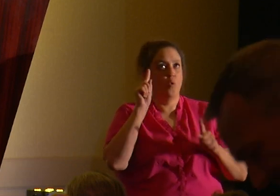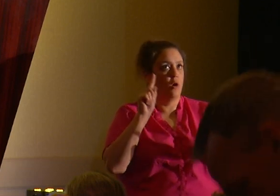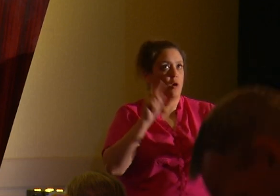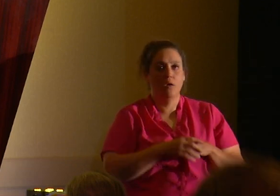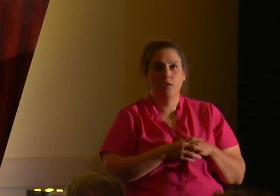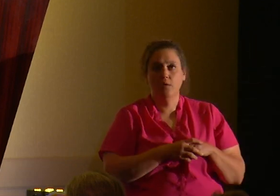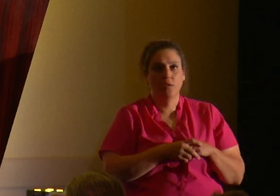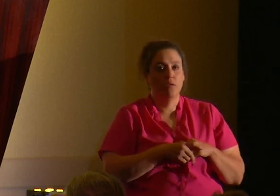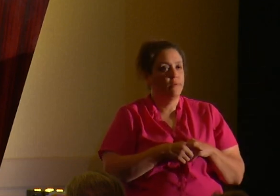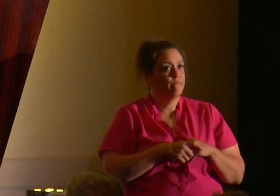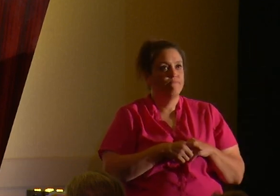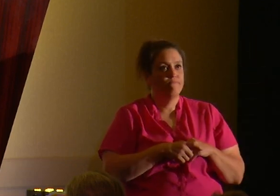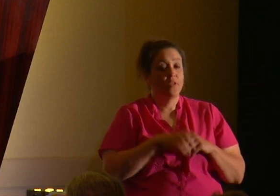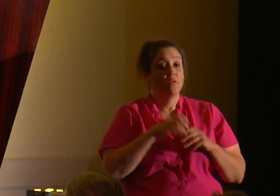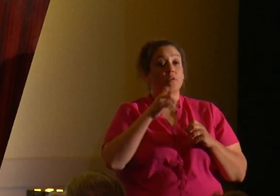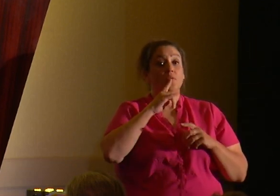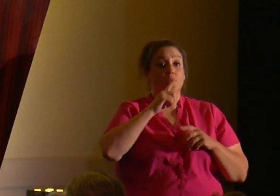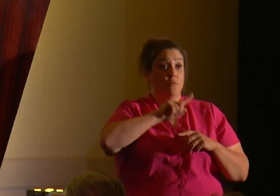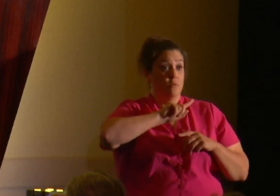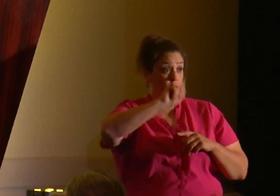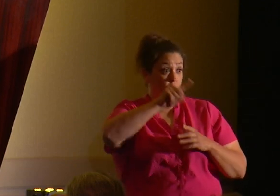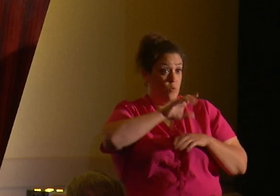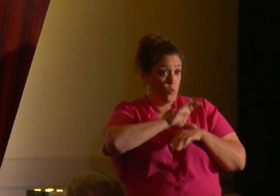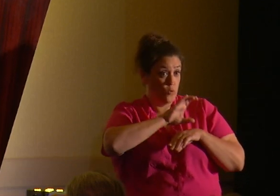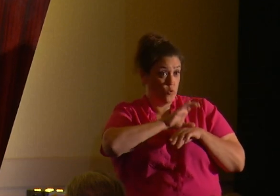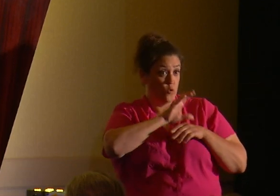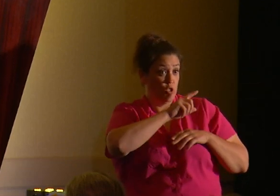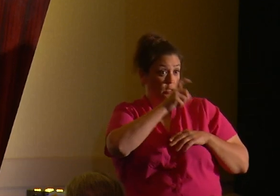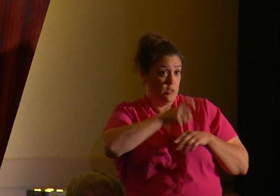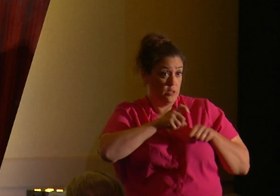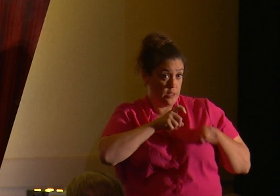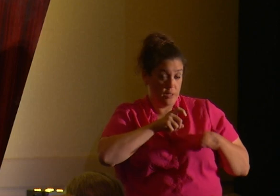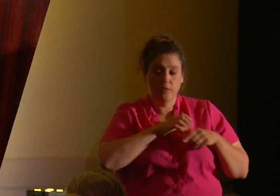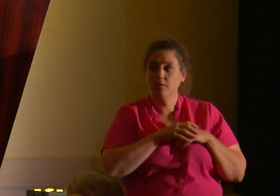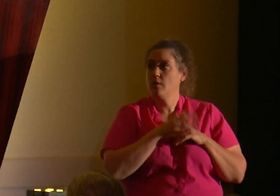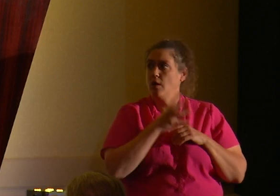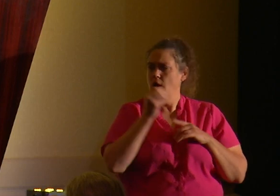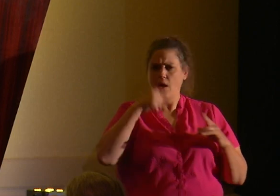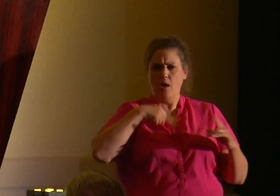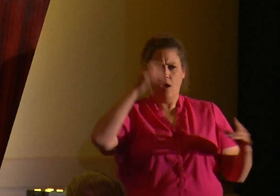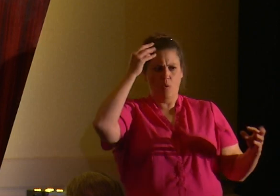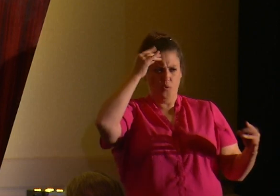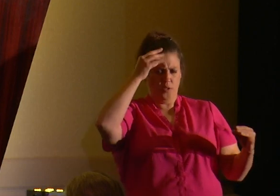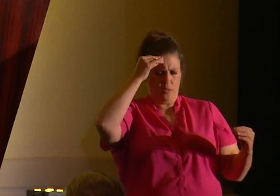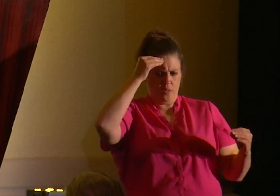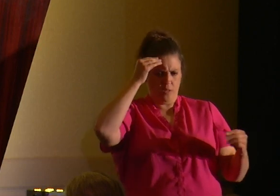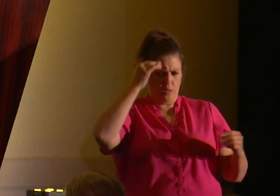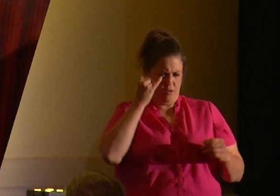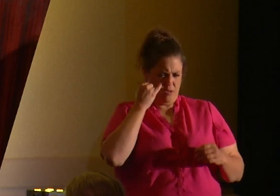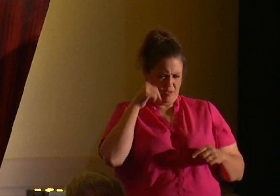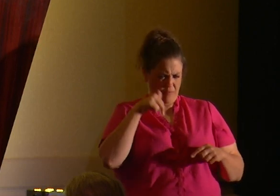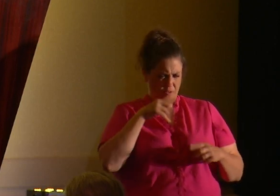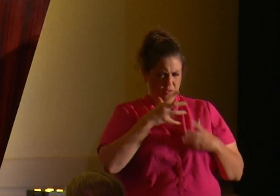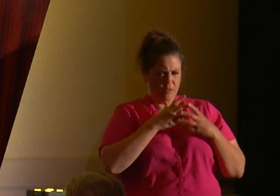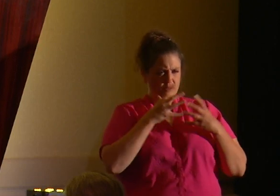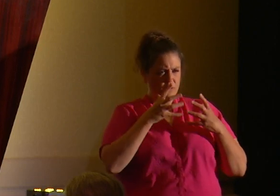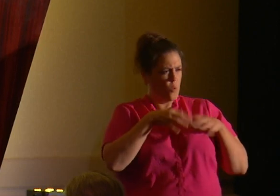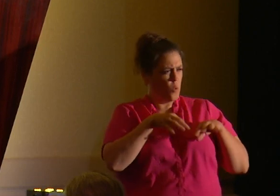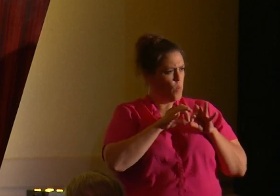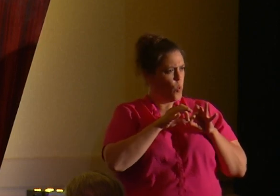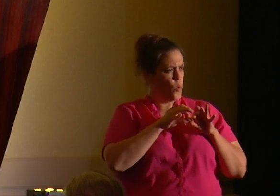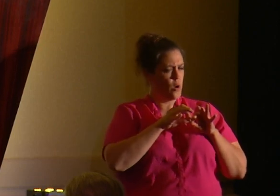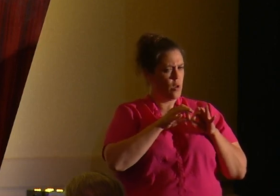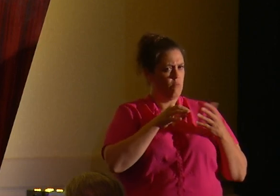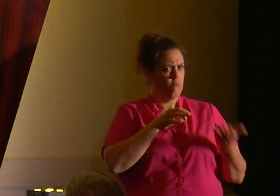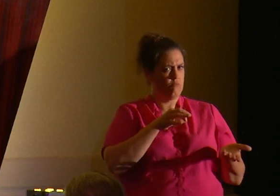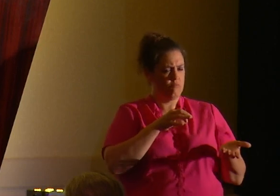So I go to church, to the church I'm in Texas. I was thinking, if this is such an important thing, why couldn't God just tell me him? So how did he